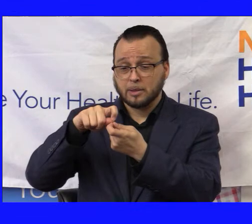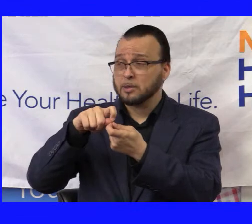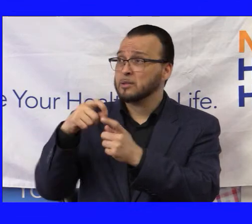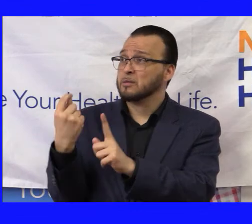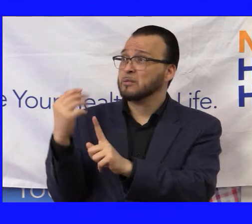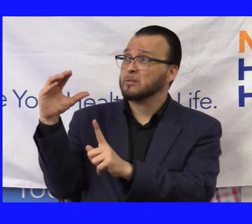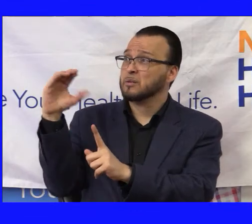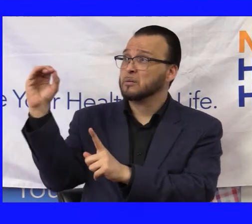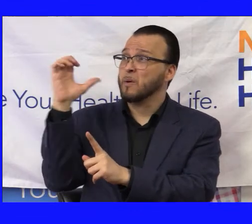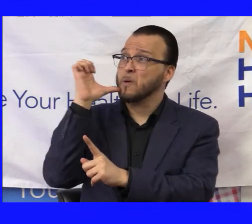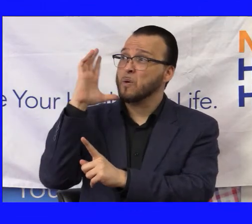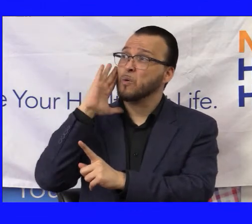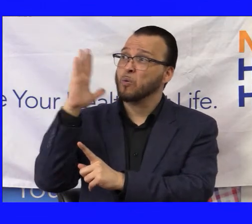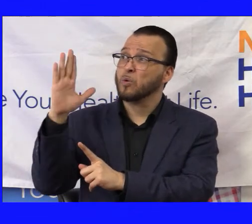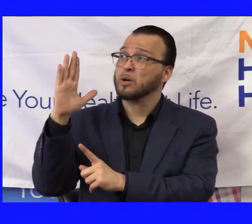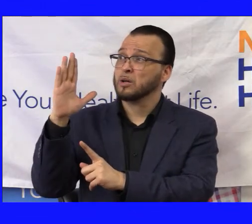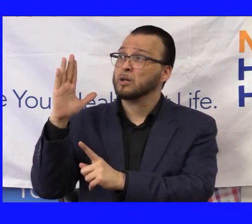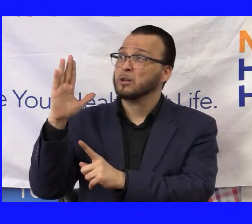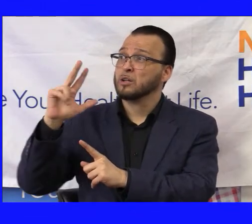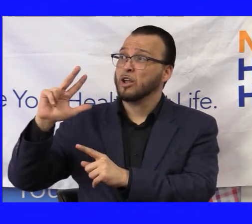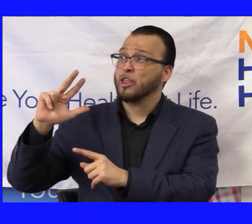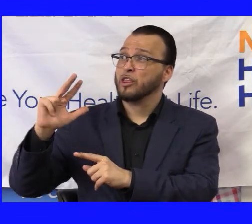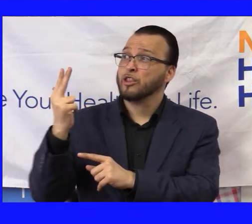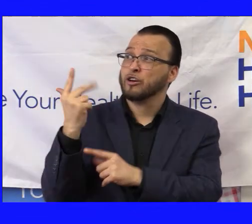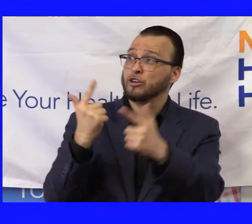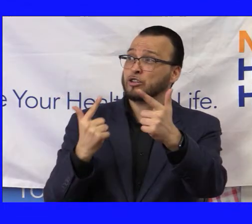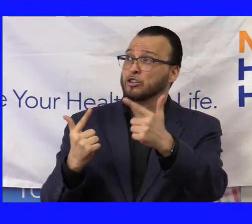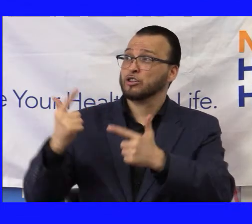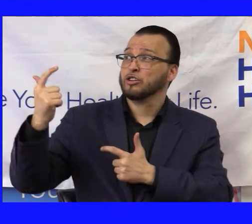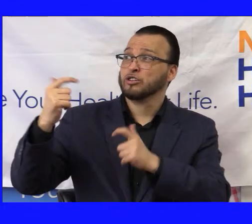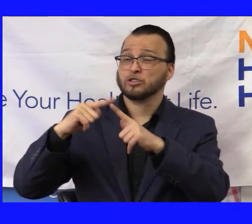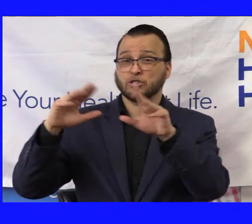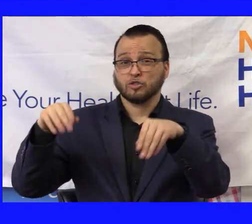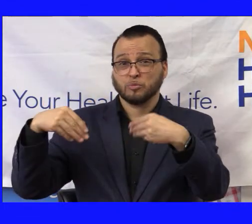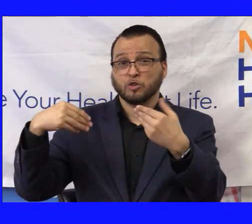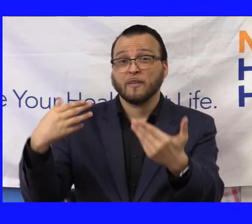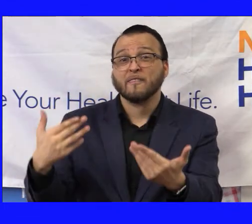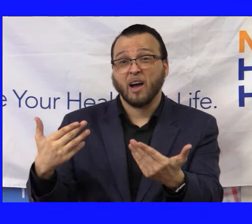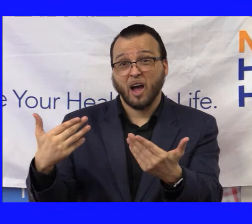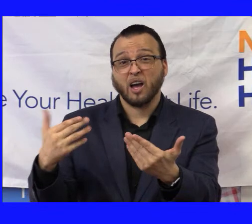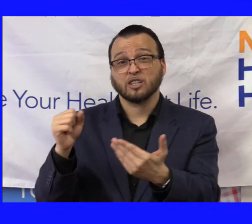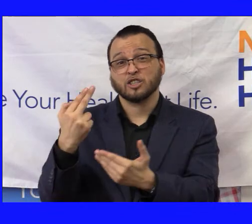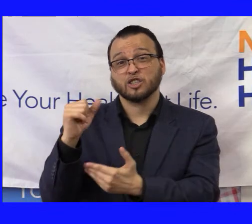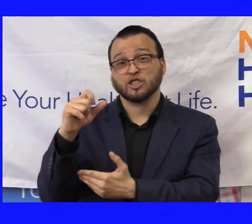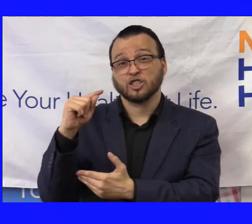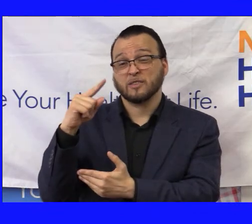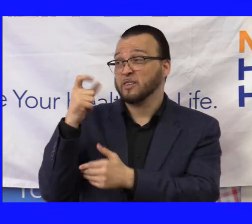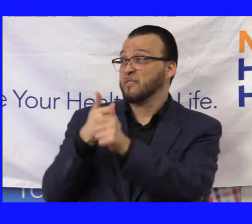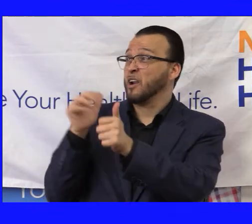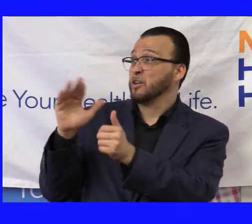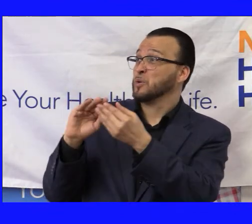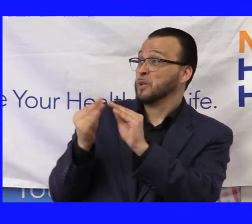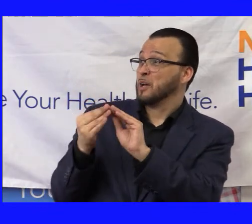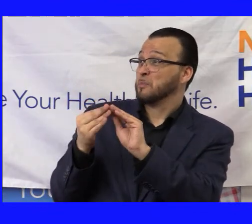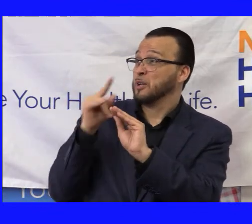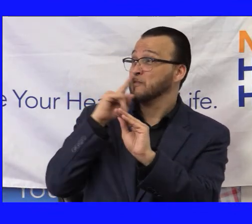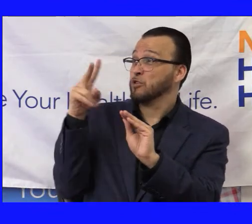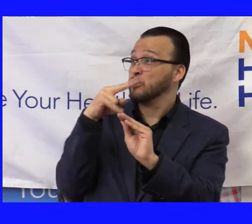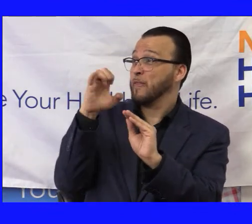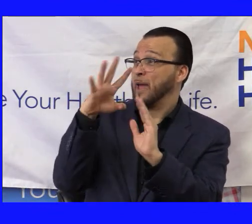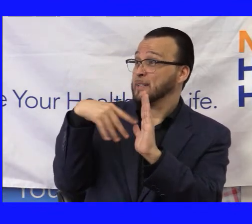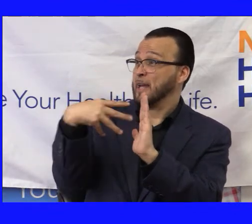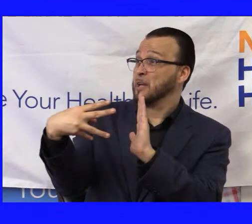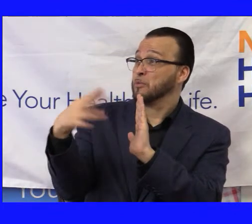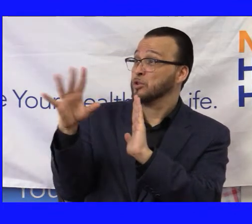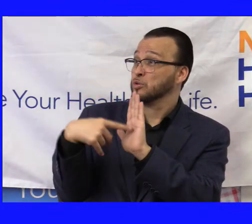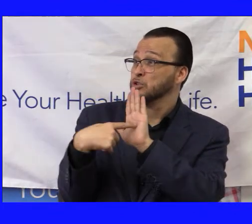that is going to be now the third largest in providing shifts, because according to your number, if we go back to the table that you